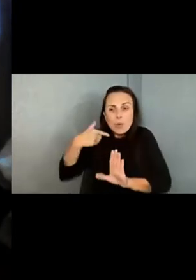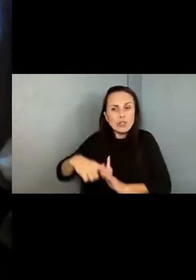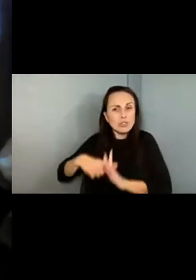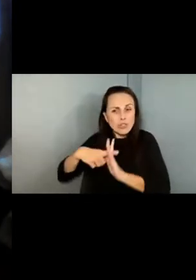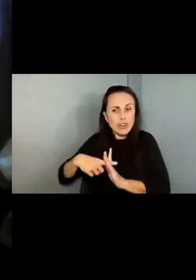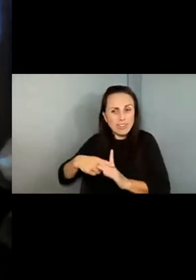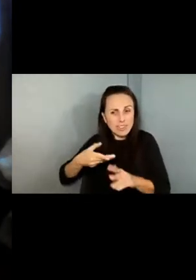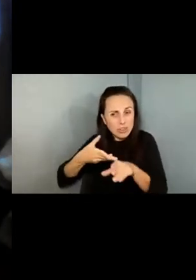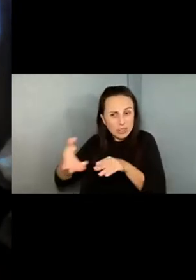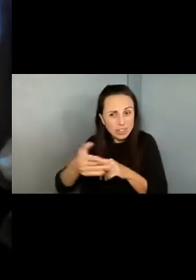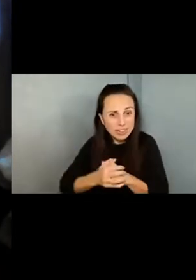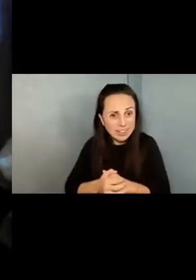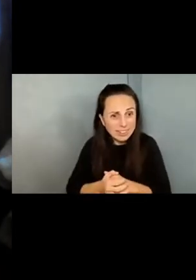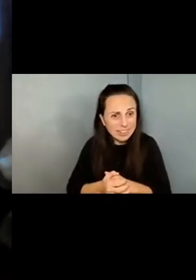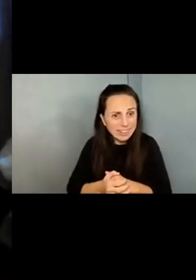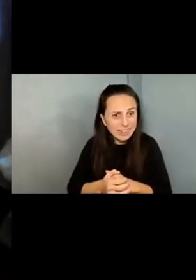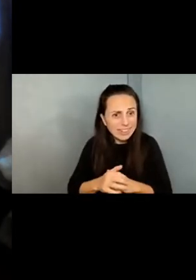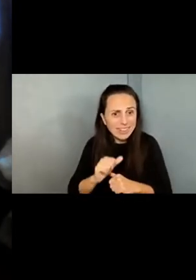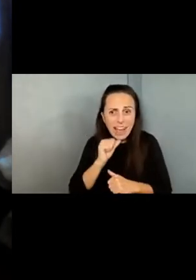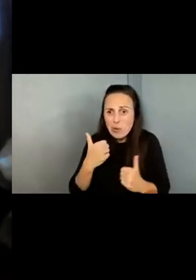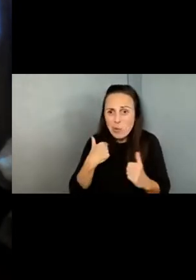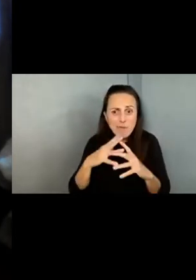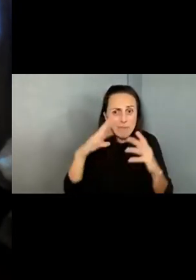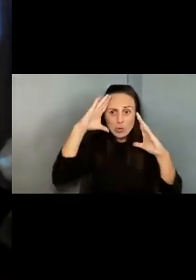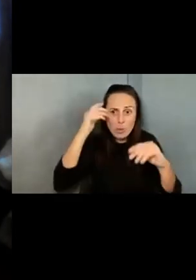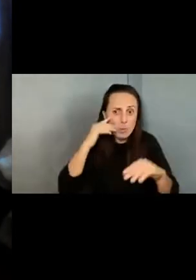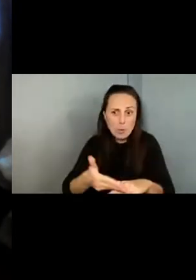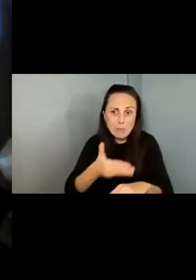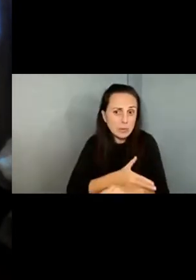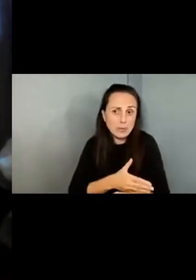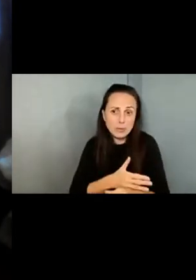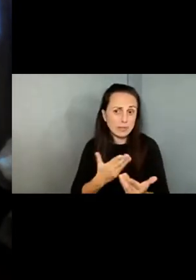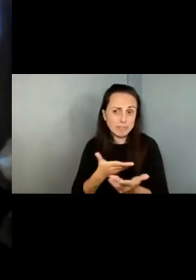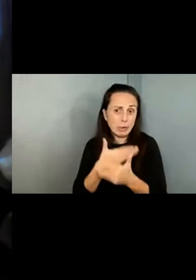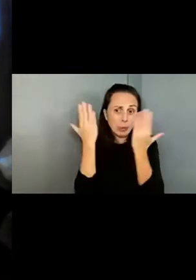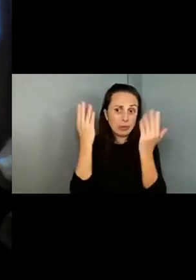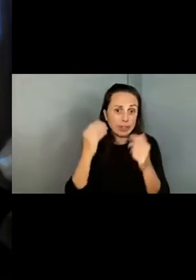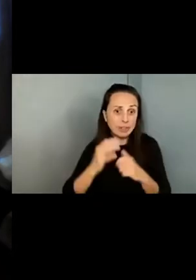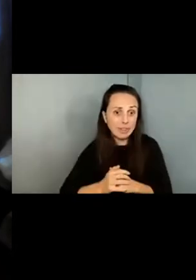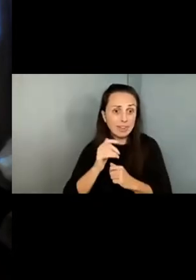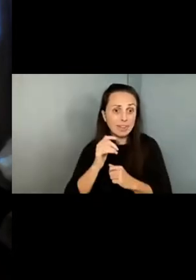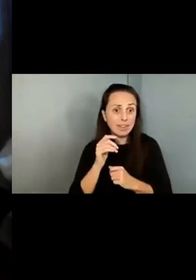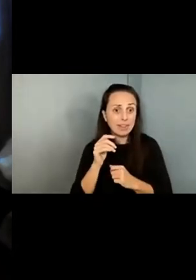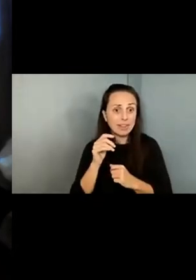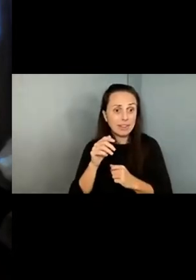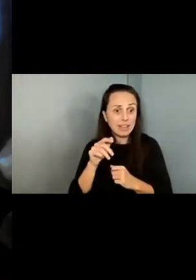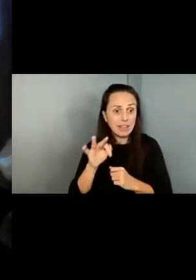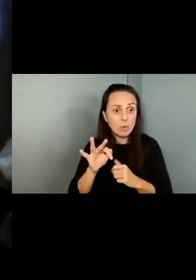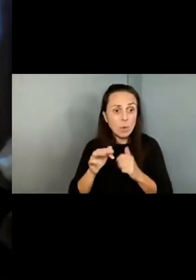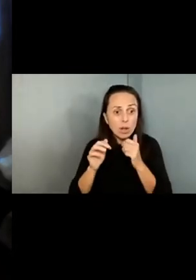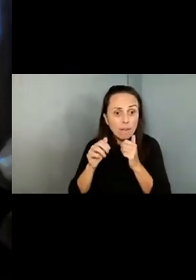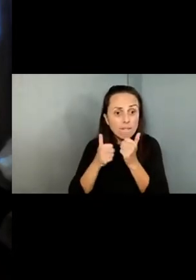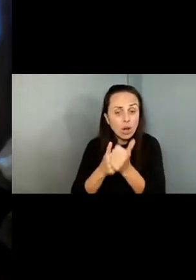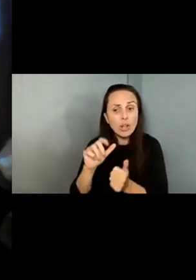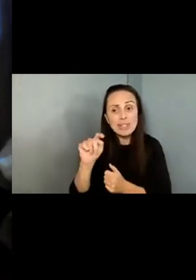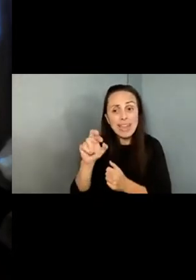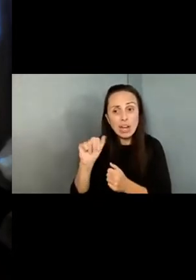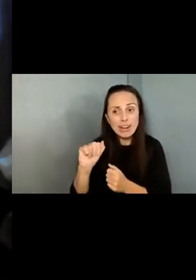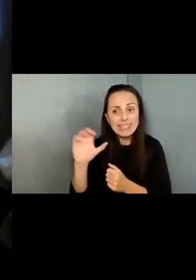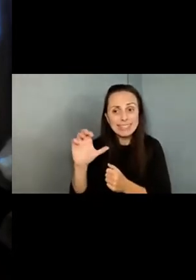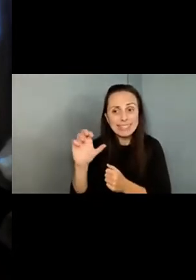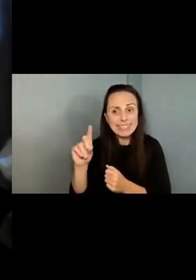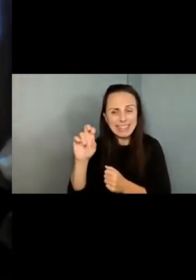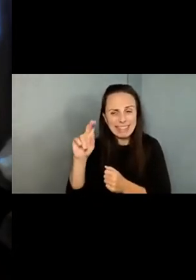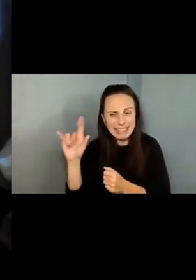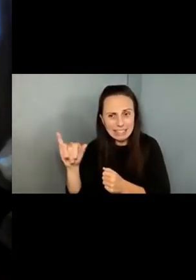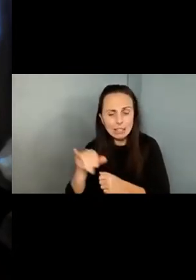career. And I don't have much hope that it gets better. If you aren't following Tara C. Dennehy on Twitter, that's her handle,